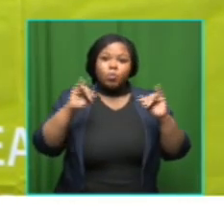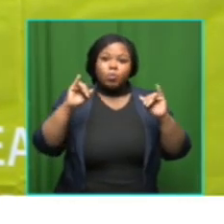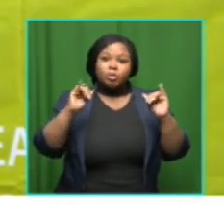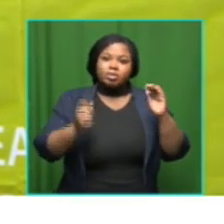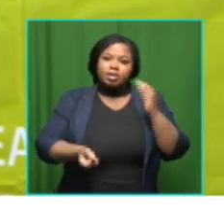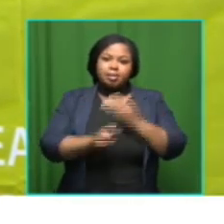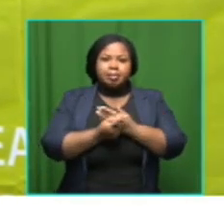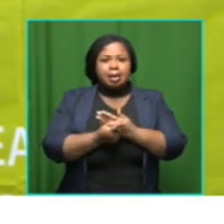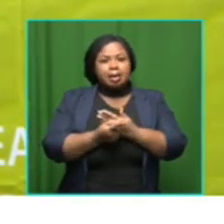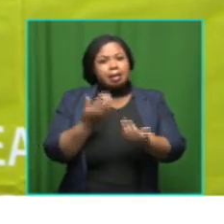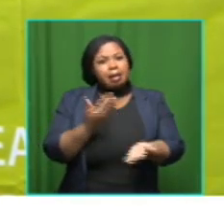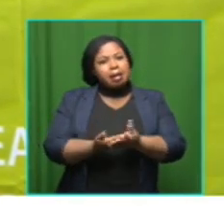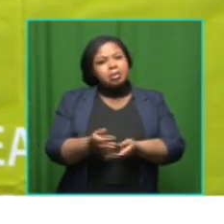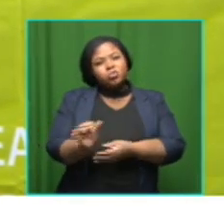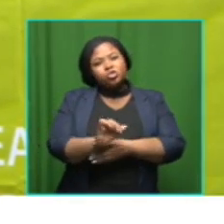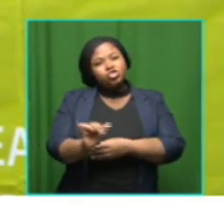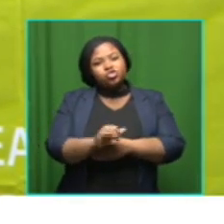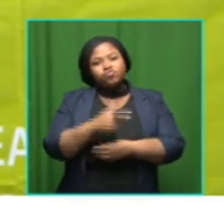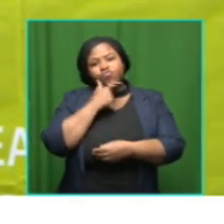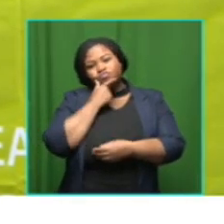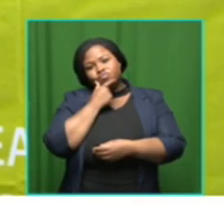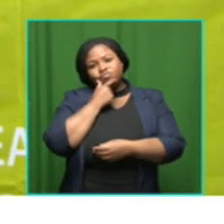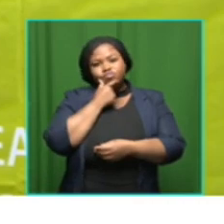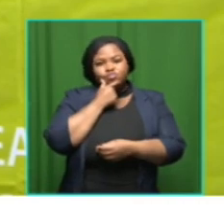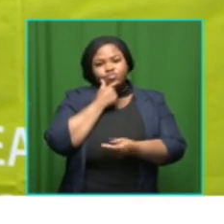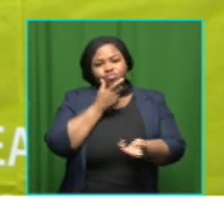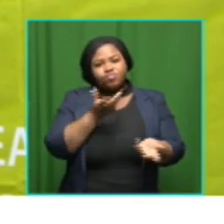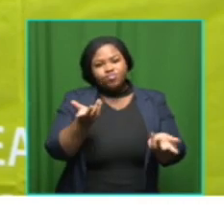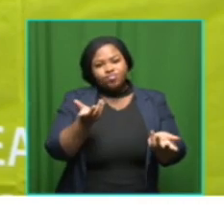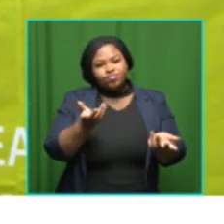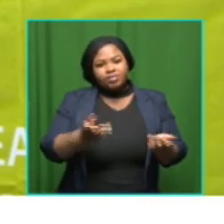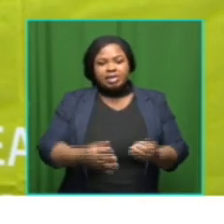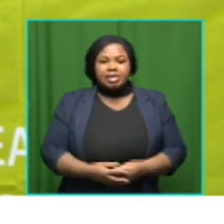what's the worst case scenario? Look,